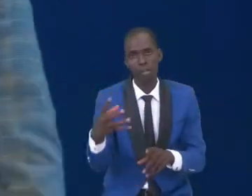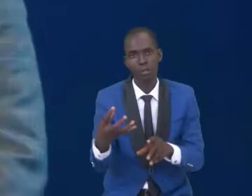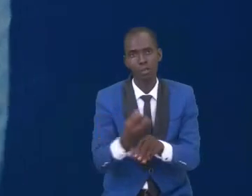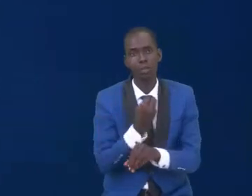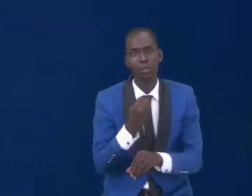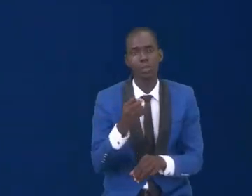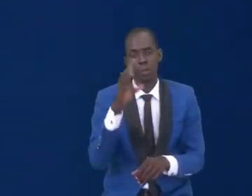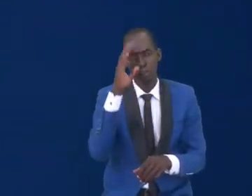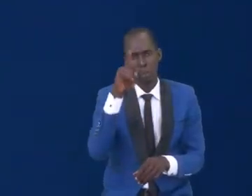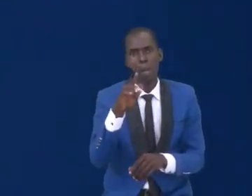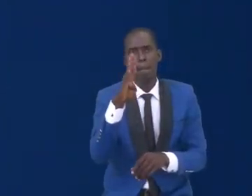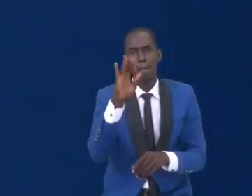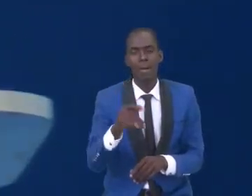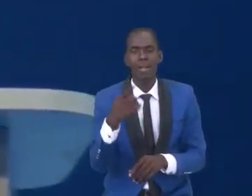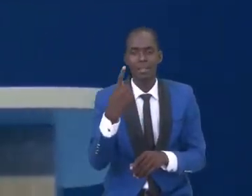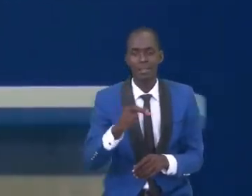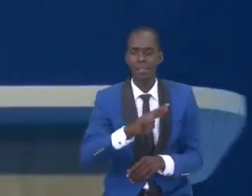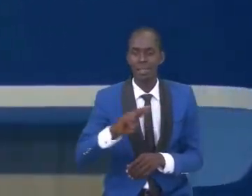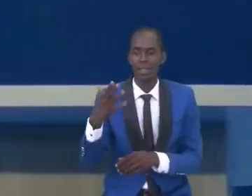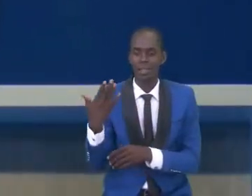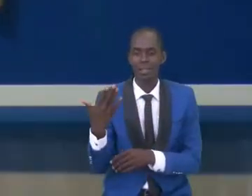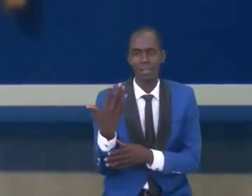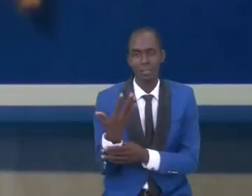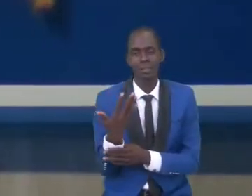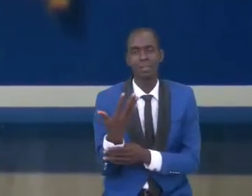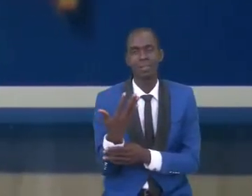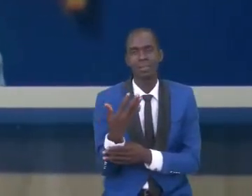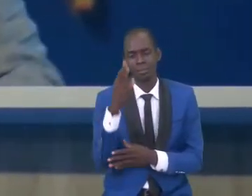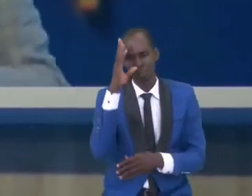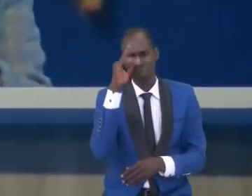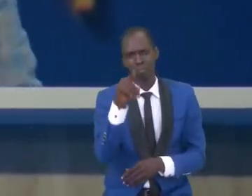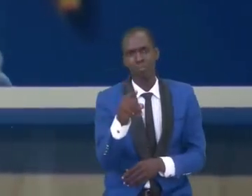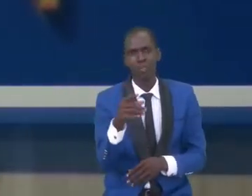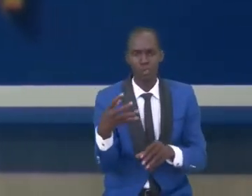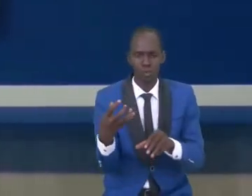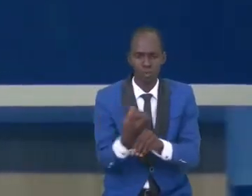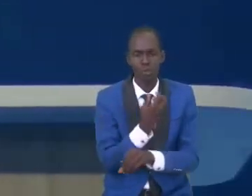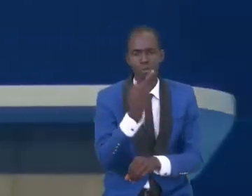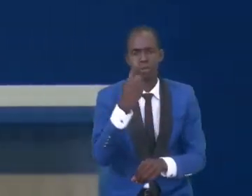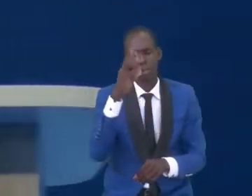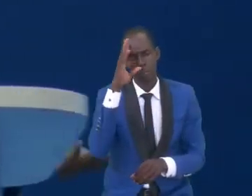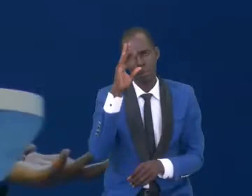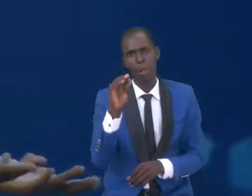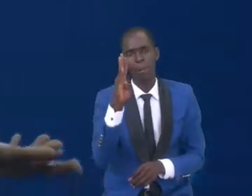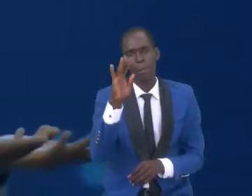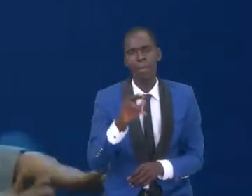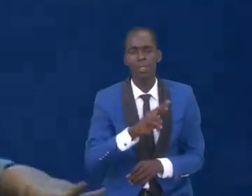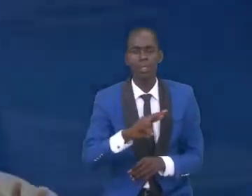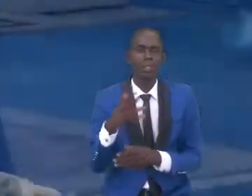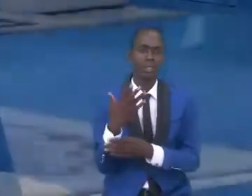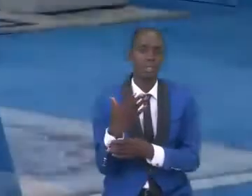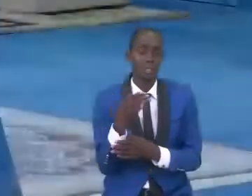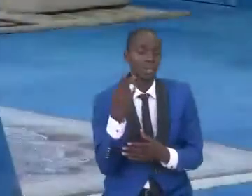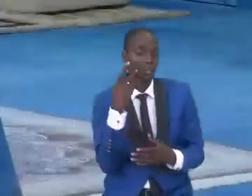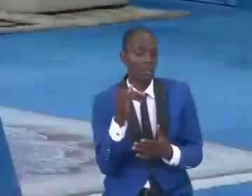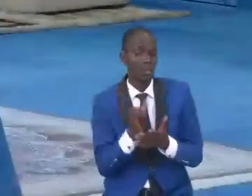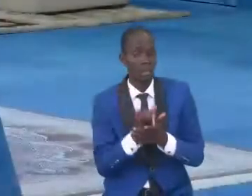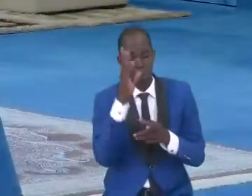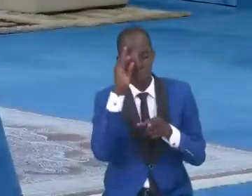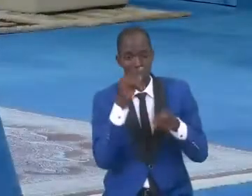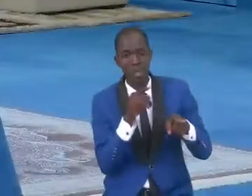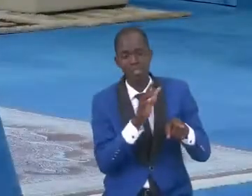hand. He took him by the right hand. The man, you know, he had never walked. He